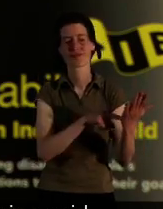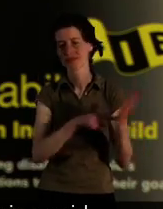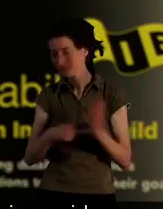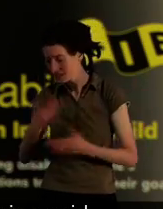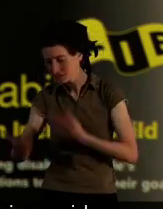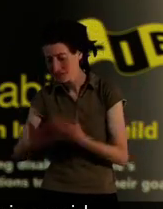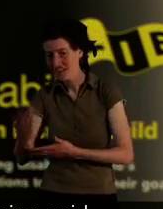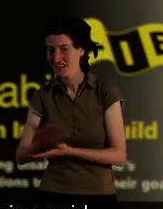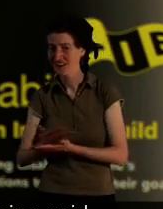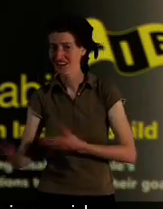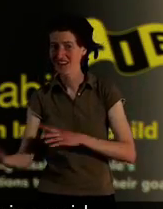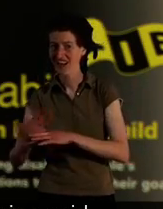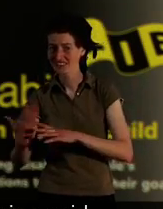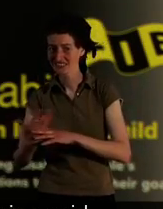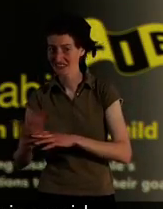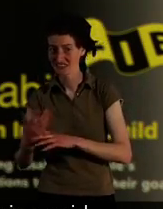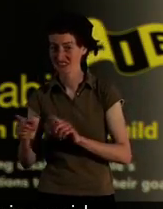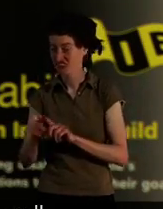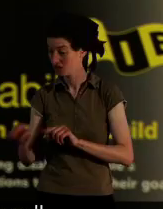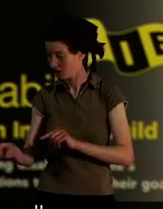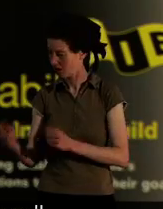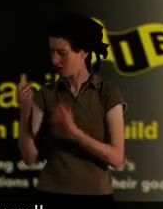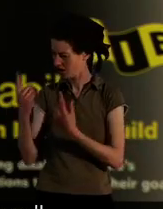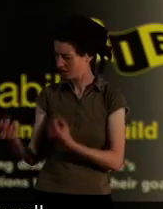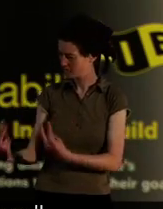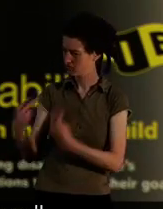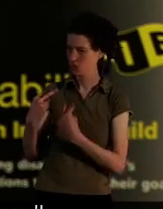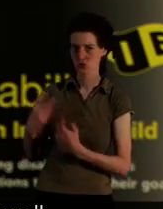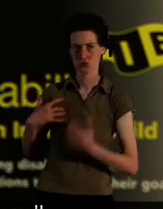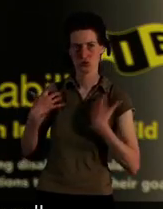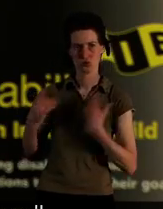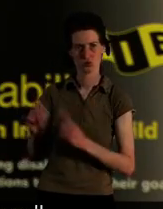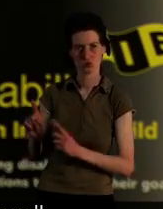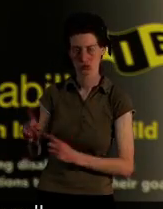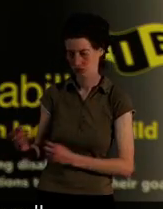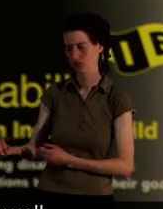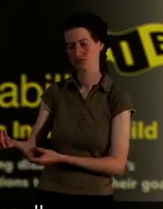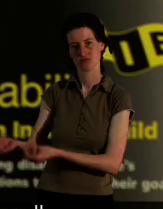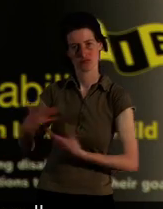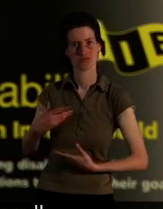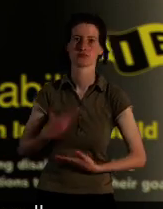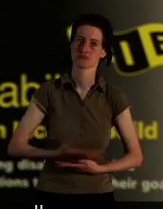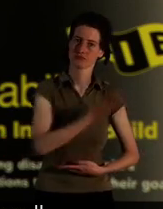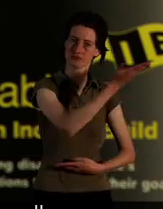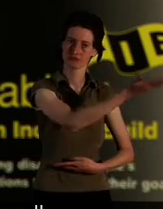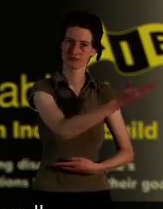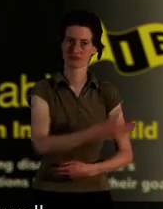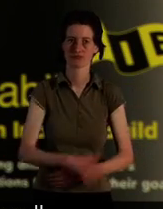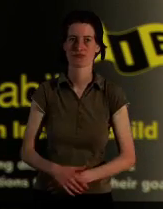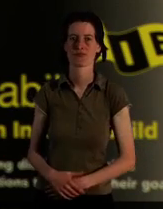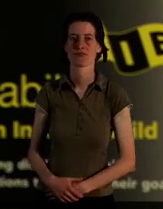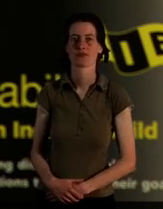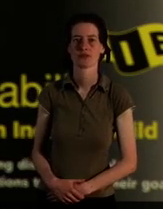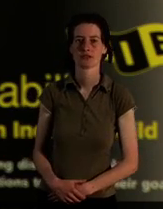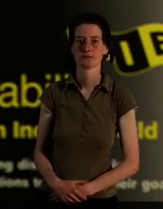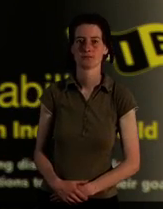being said and what's being done to them very often, and in doing it the other way as well, in getting together